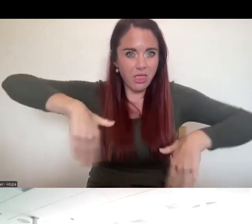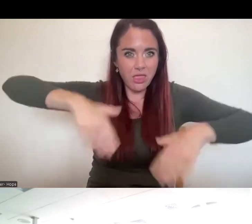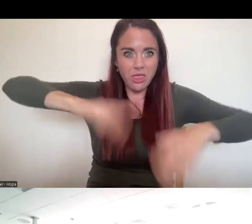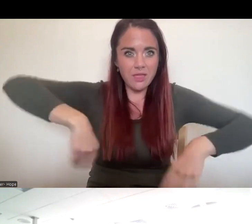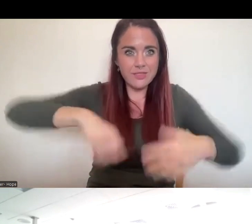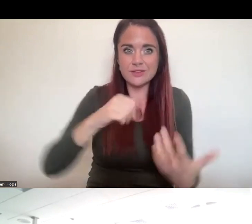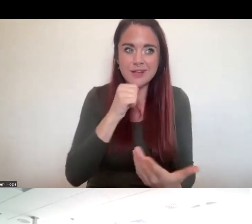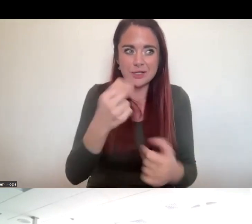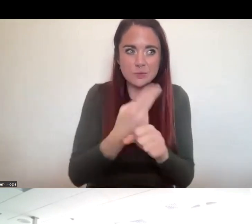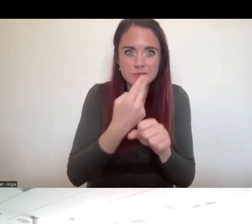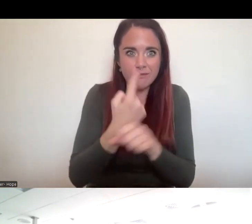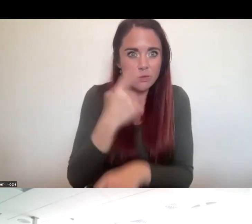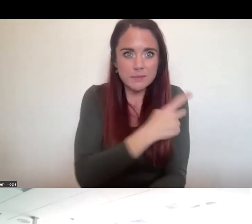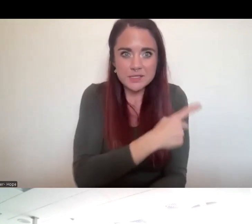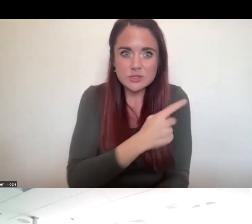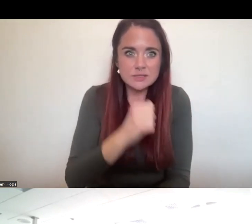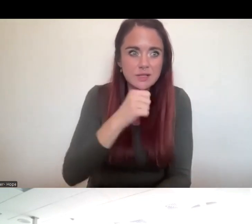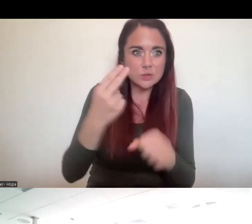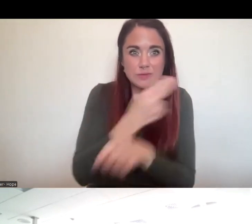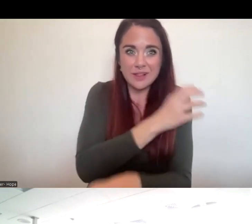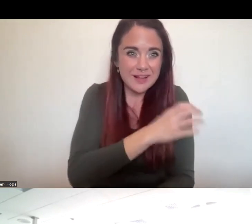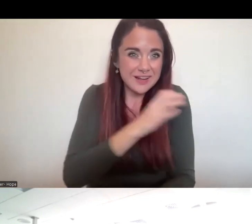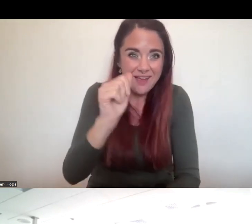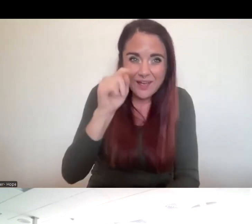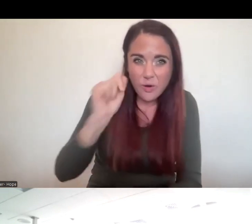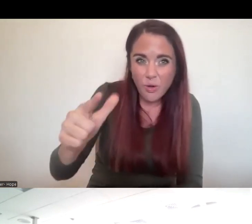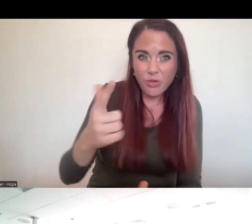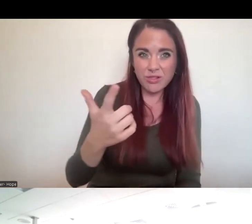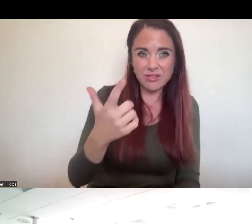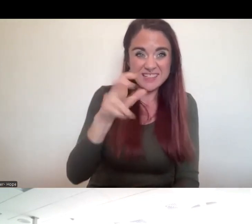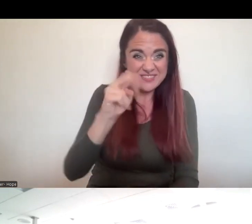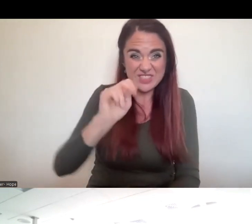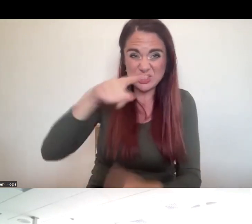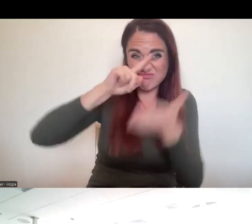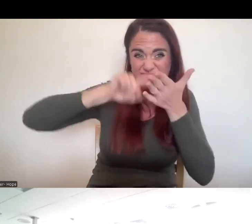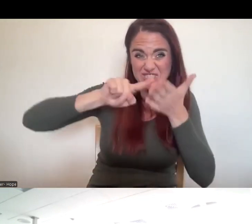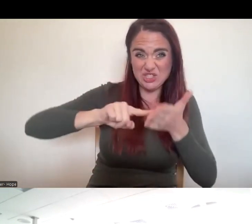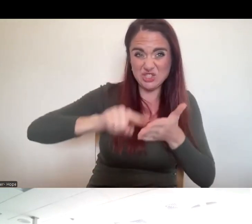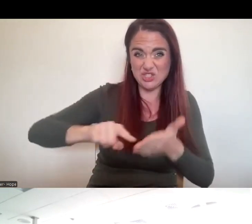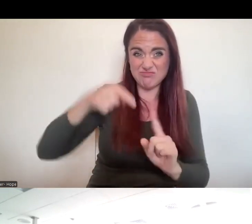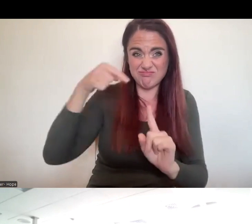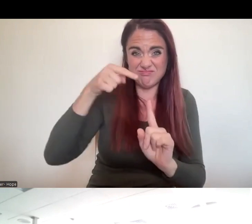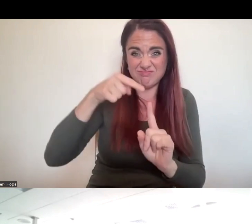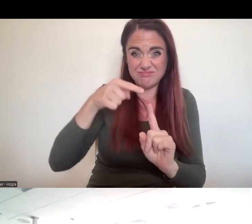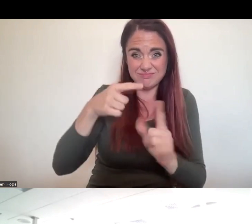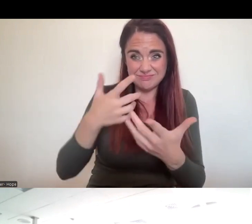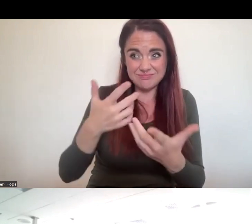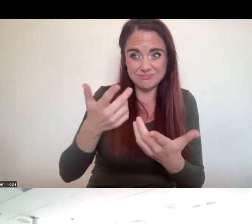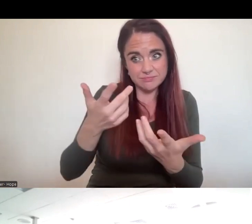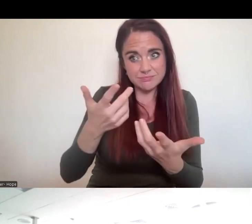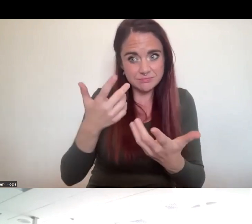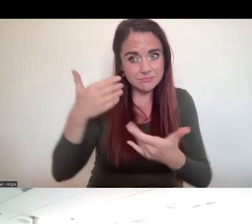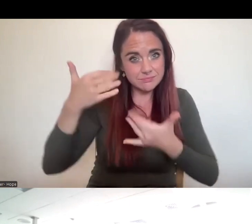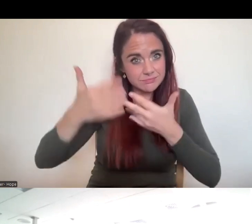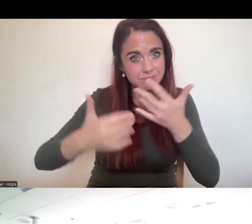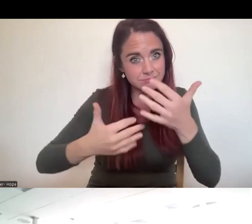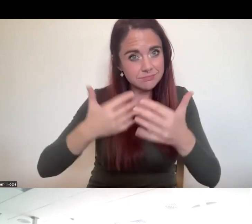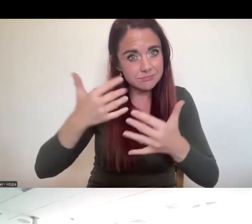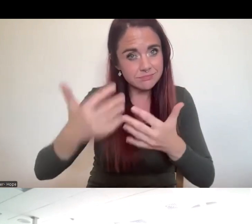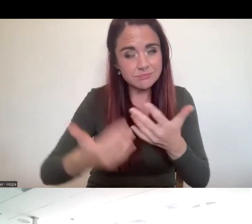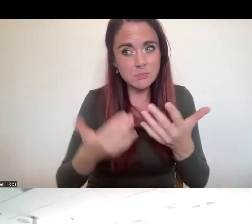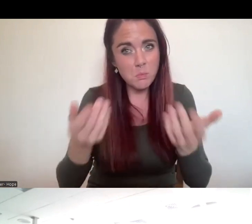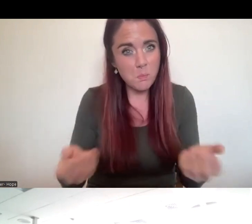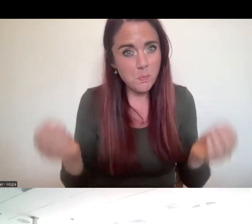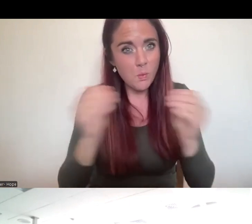clinical use at all, but even like in a research level, like these things are coming out with time. But at research